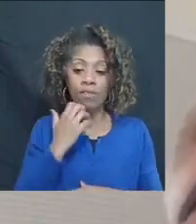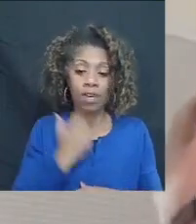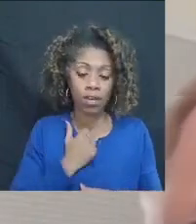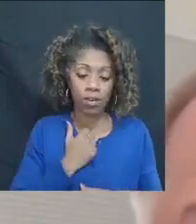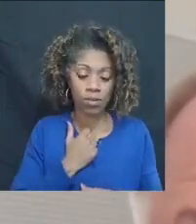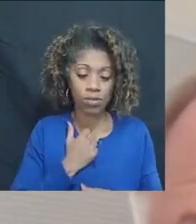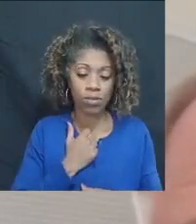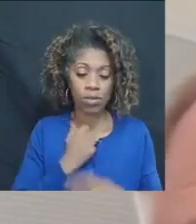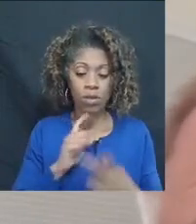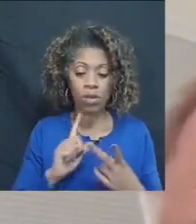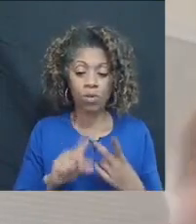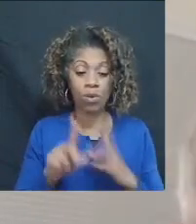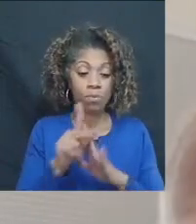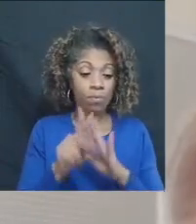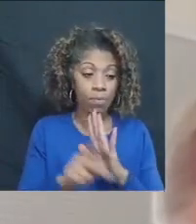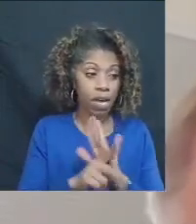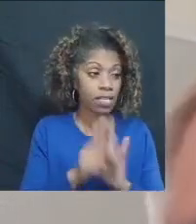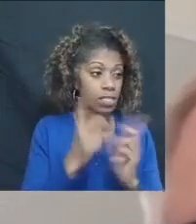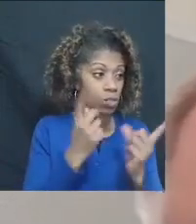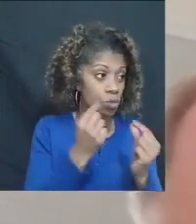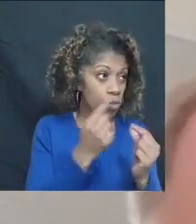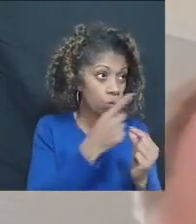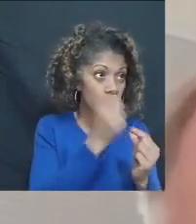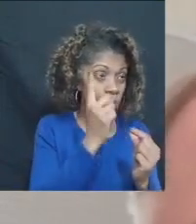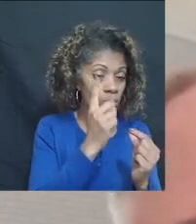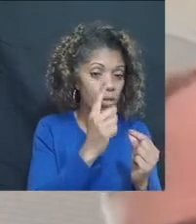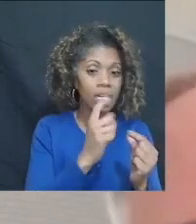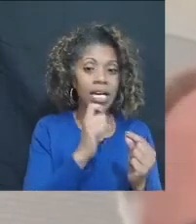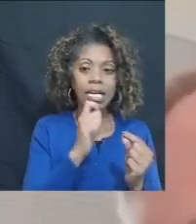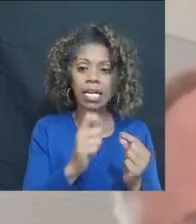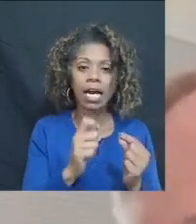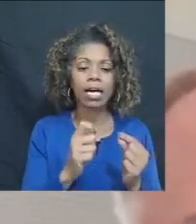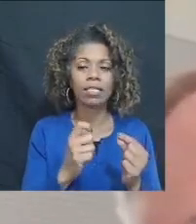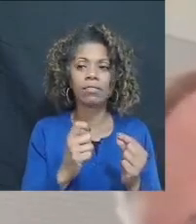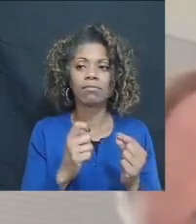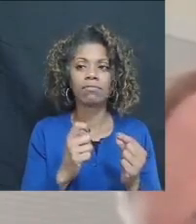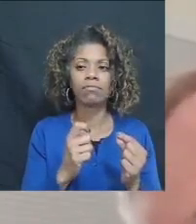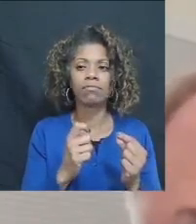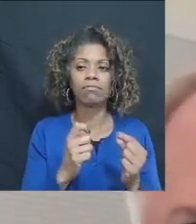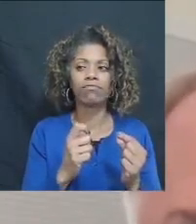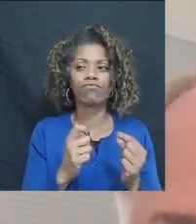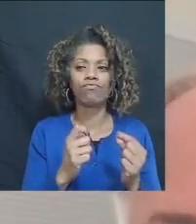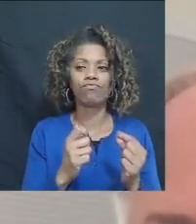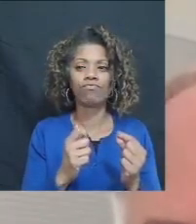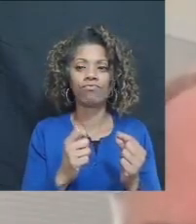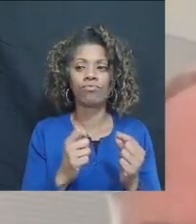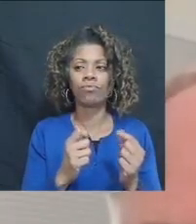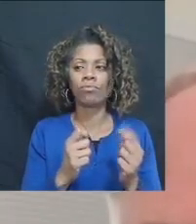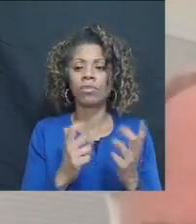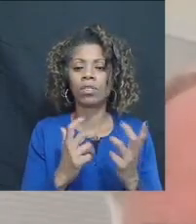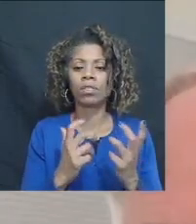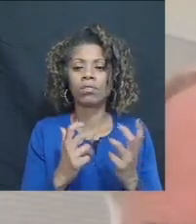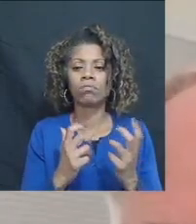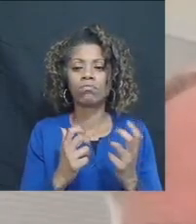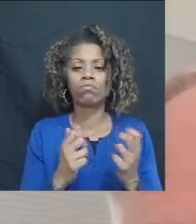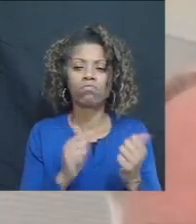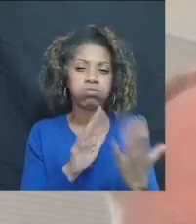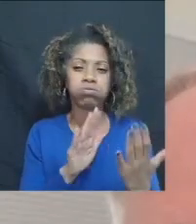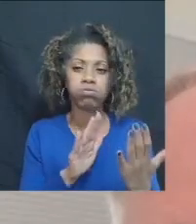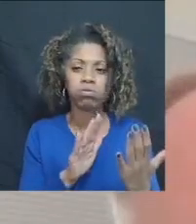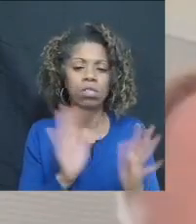doing, what policymakers should be doing, not crossing the line, but you can still be quite bold and quite out there. And